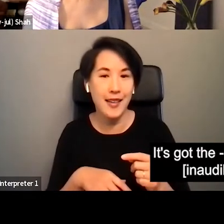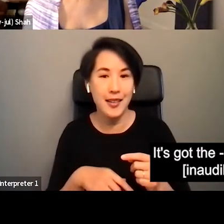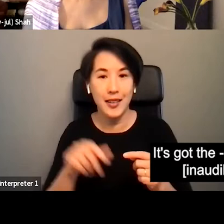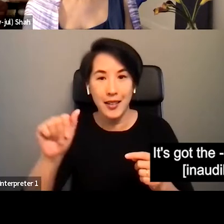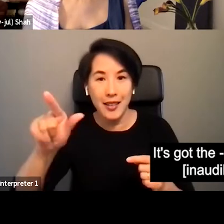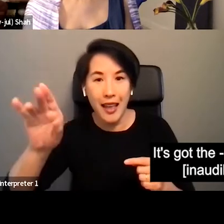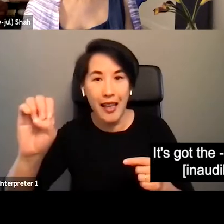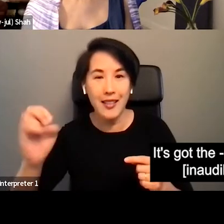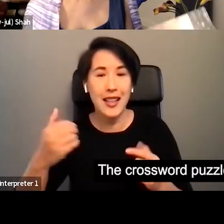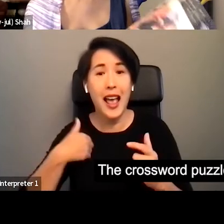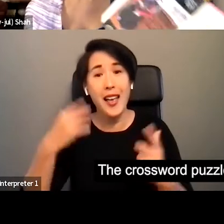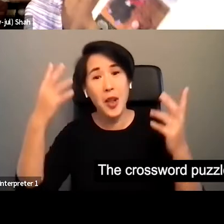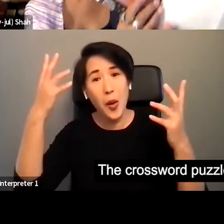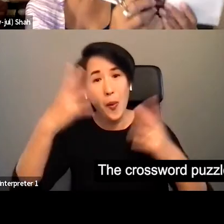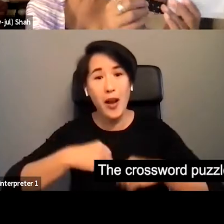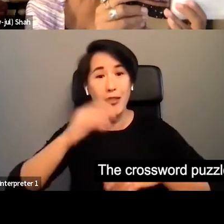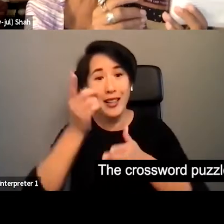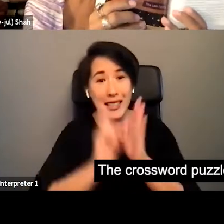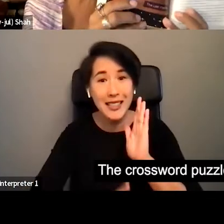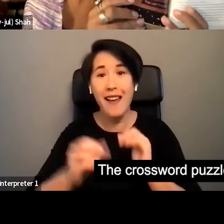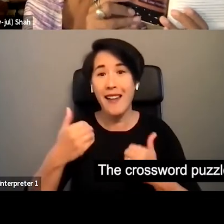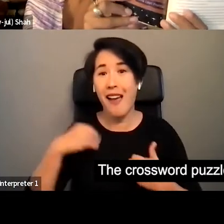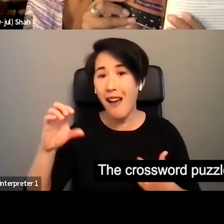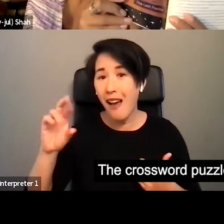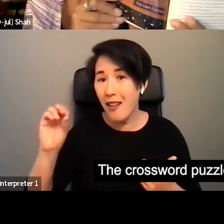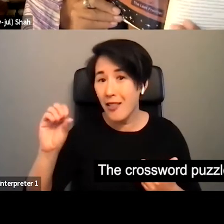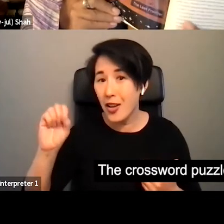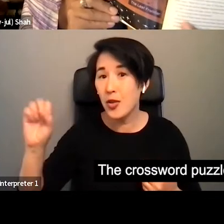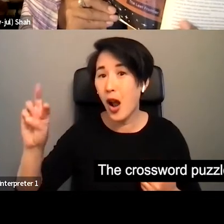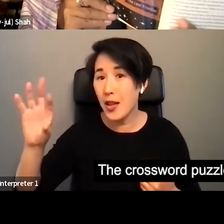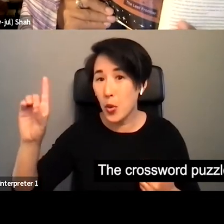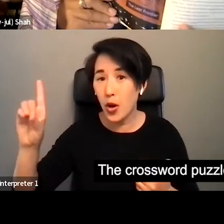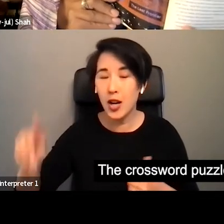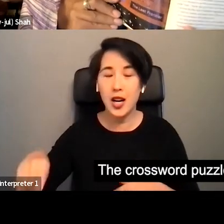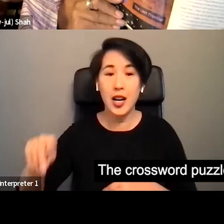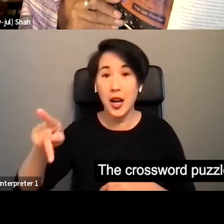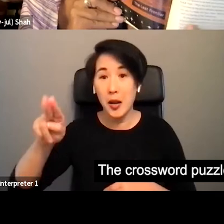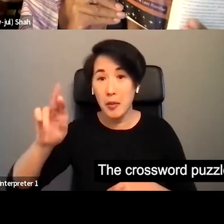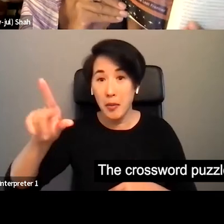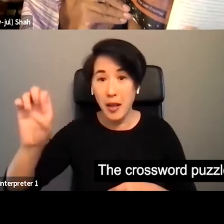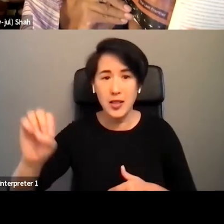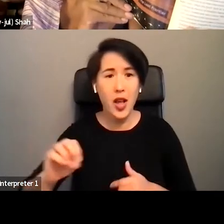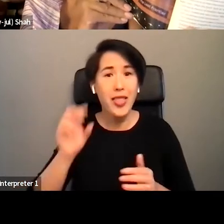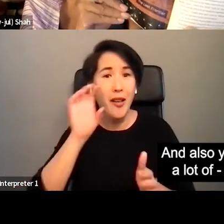wonderful Canva designs, the crossword puzzle, photos of Alice on Mars.